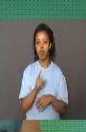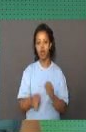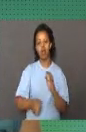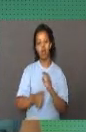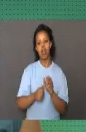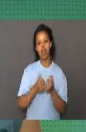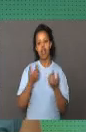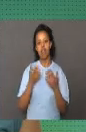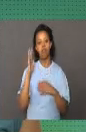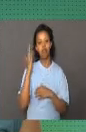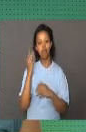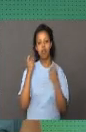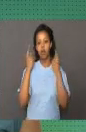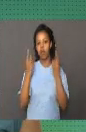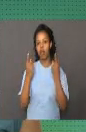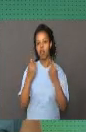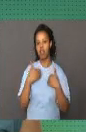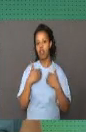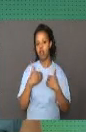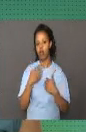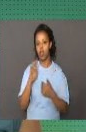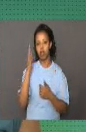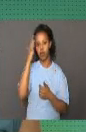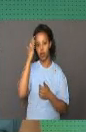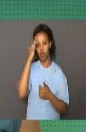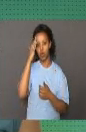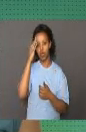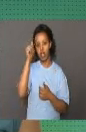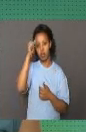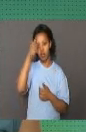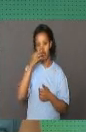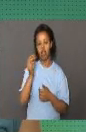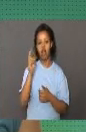basic understanding of HIV and AIDS.